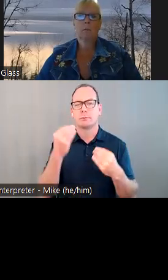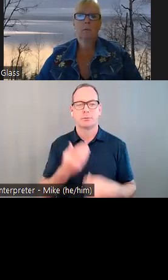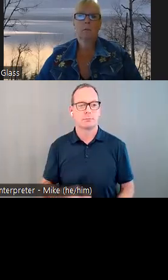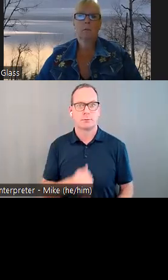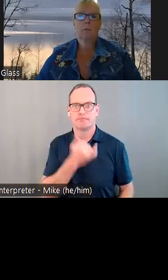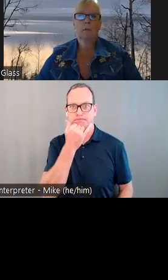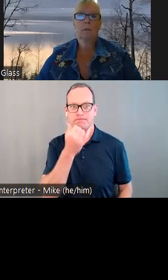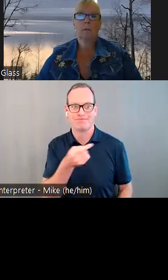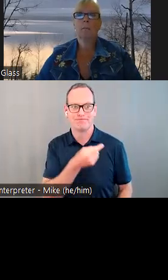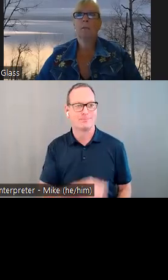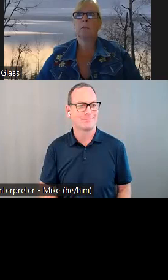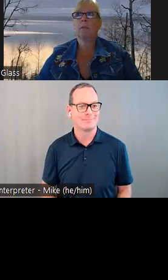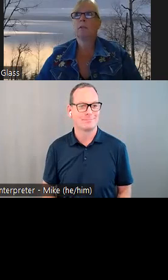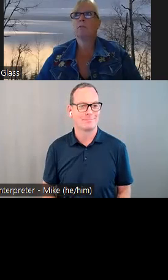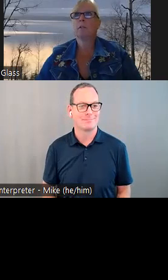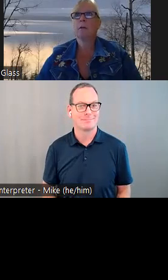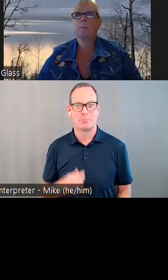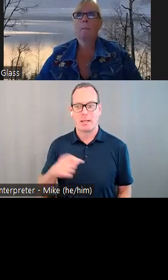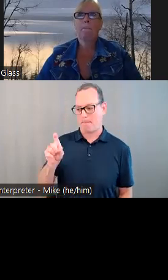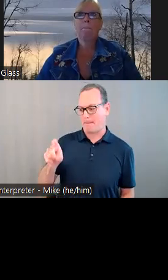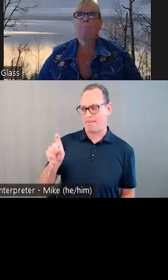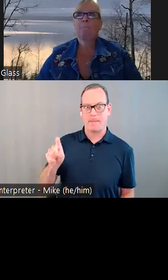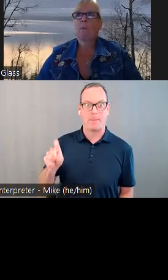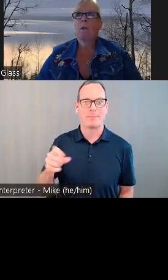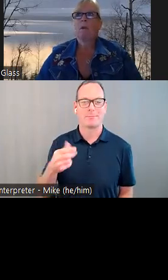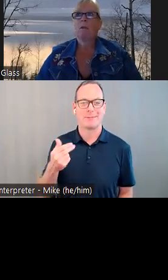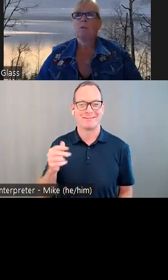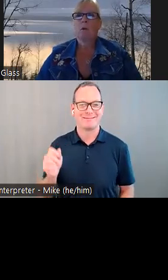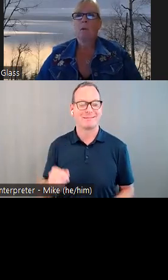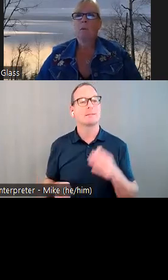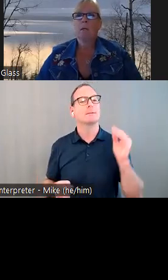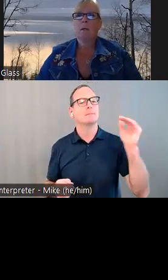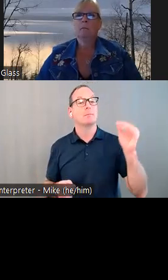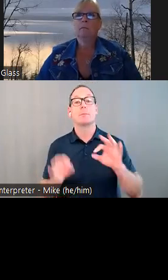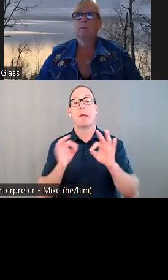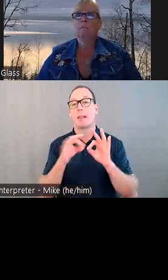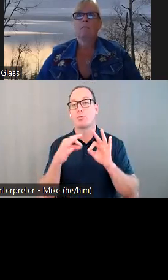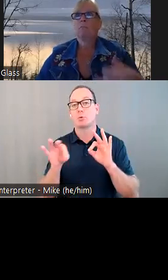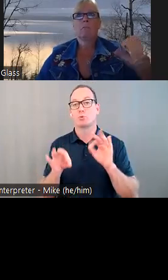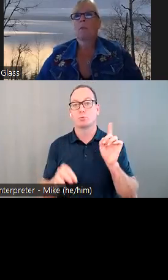Oops, sorry, a little happy on my trigger finger there. So it may be